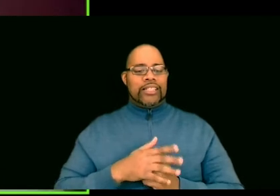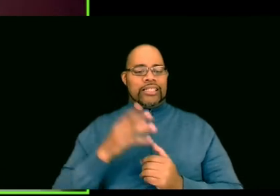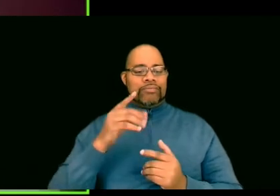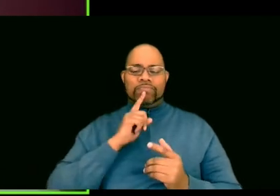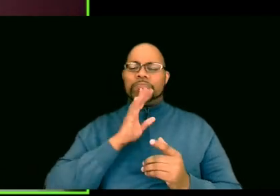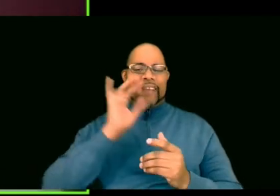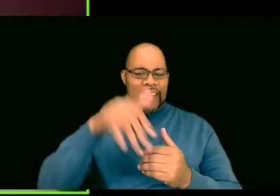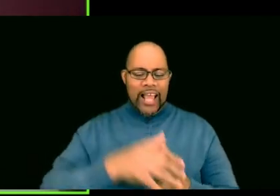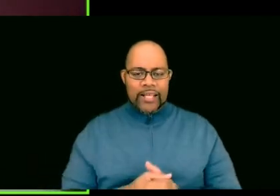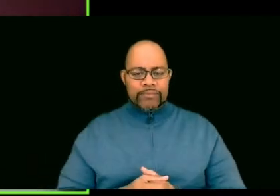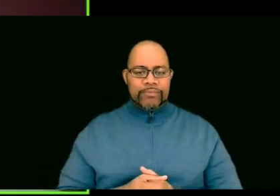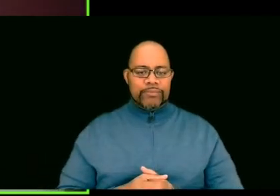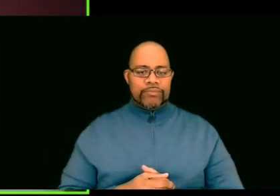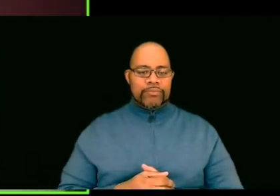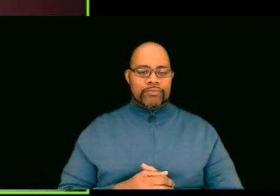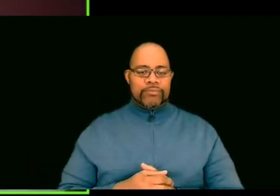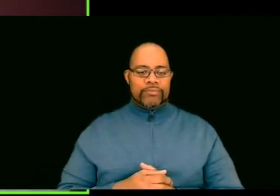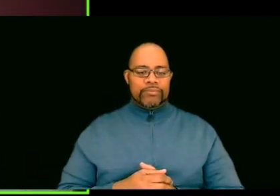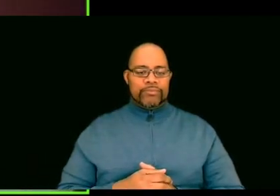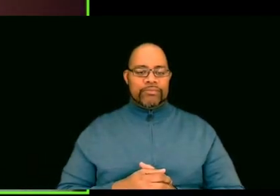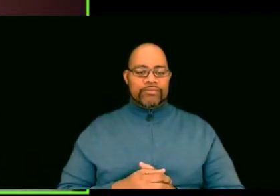speaking that out there in existence.